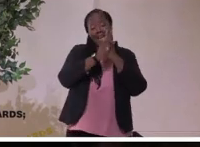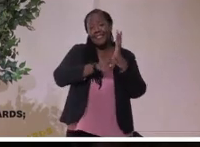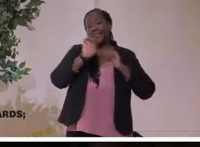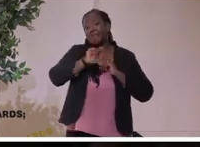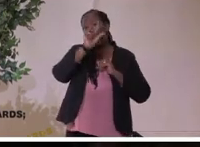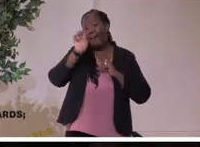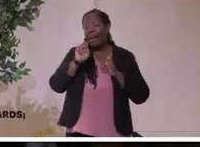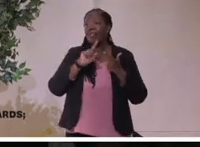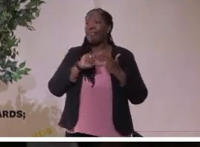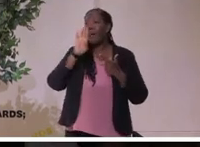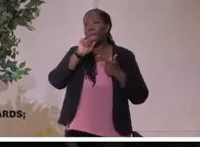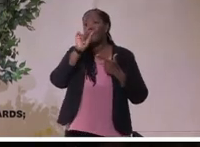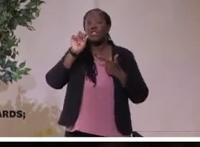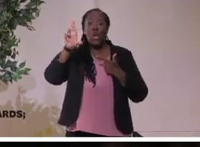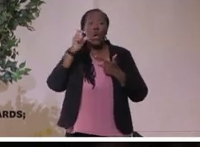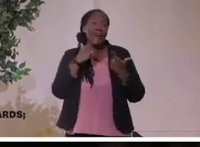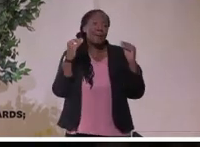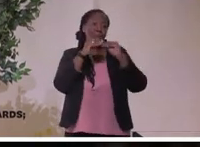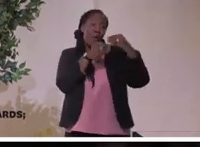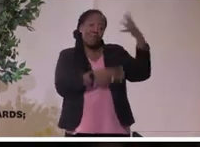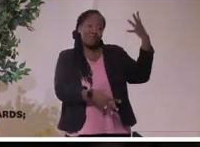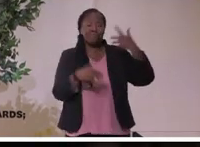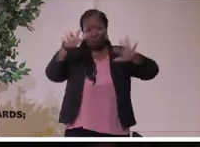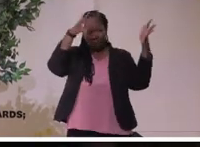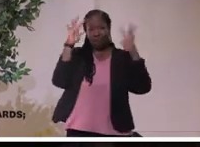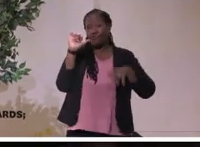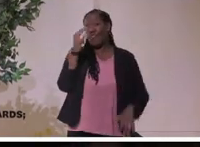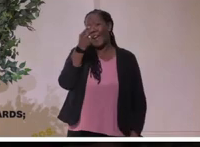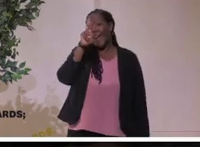Beast, Hype Beast, and more. Clap it up for Mr. Andrew Noel.